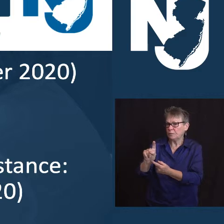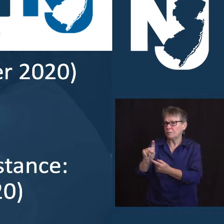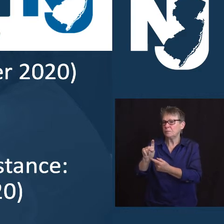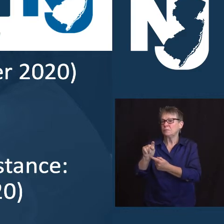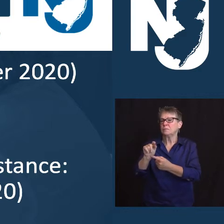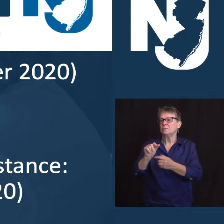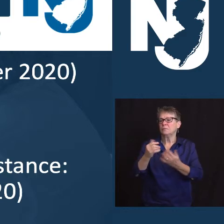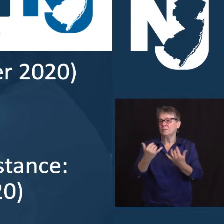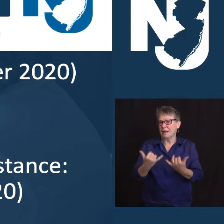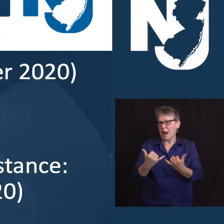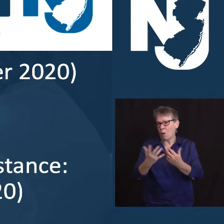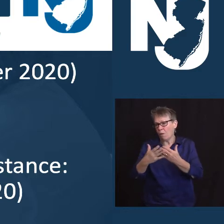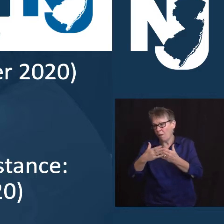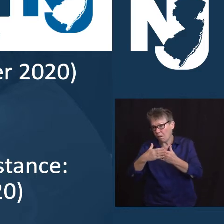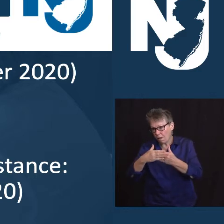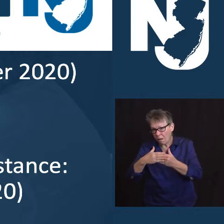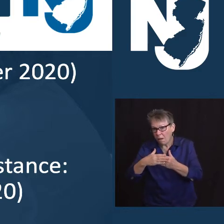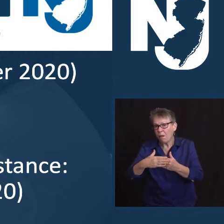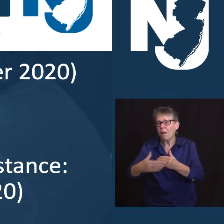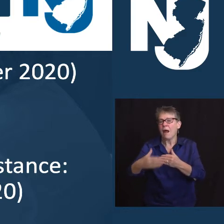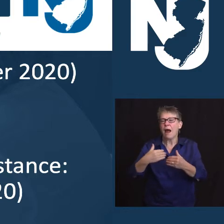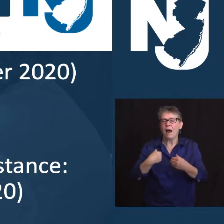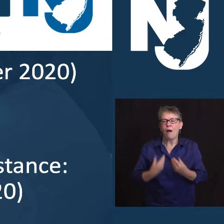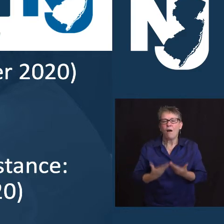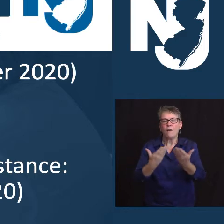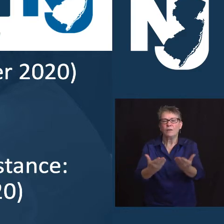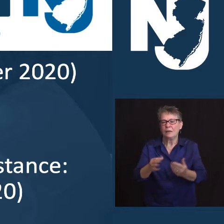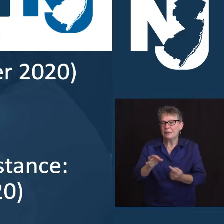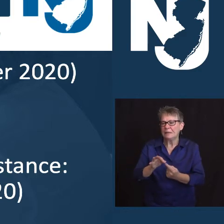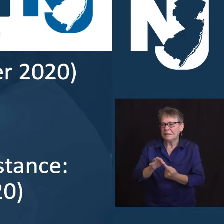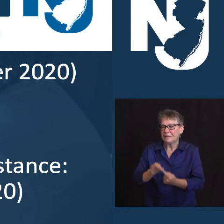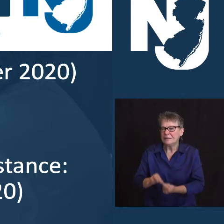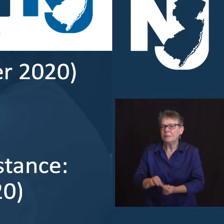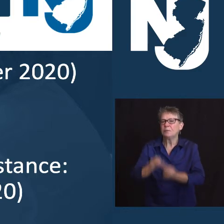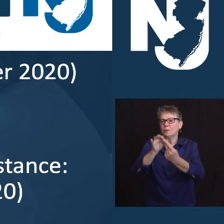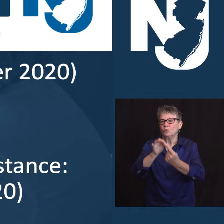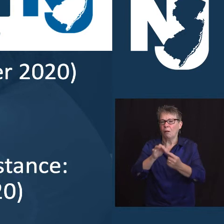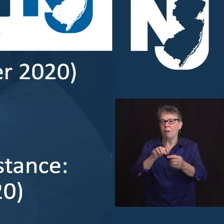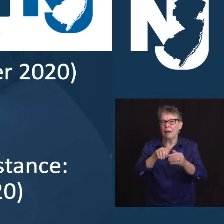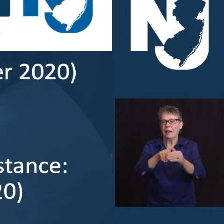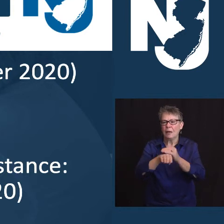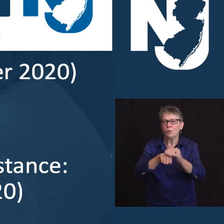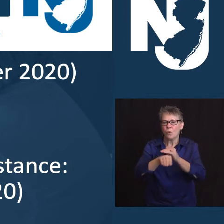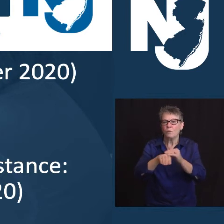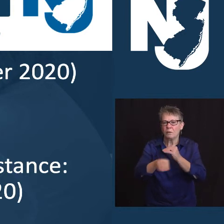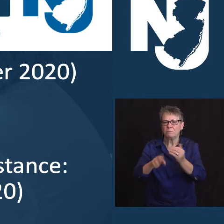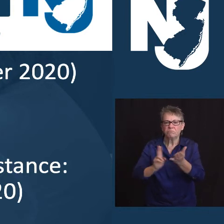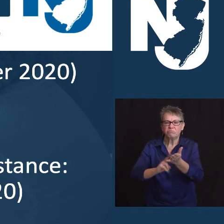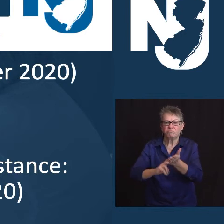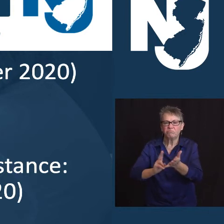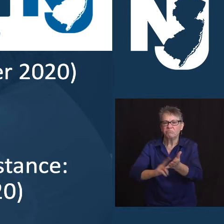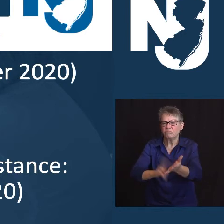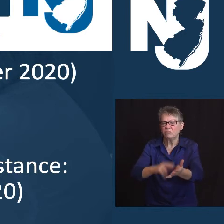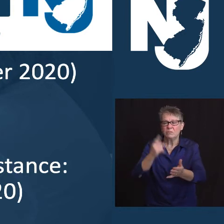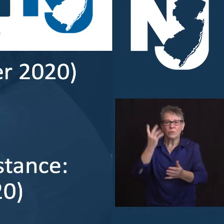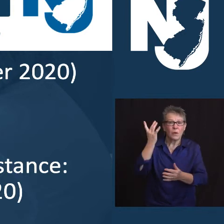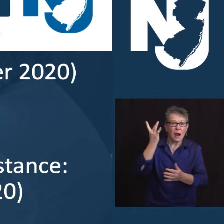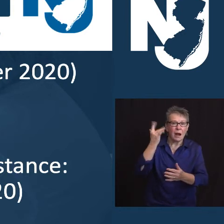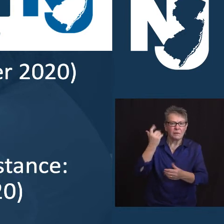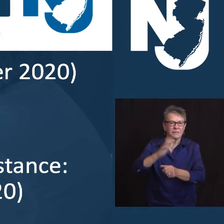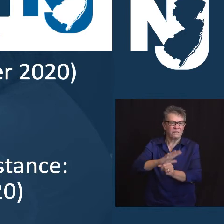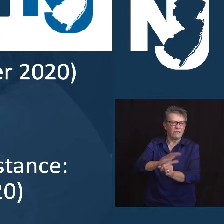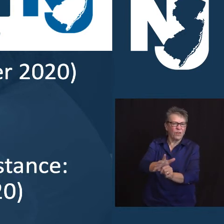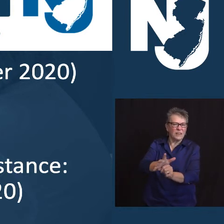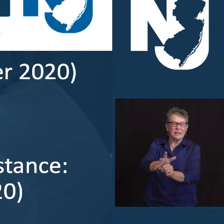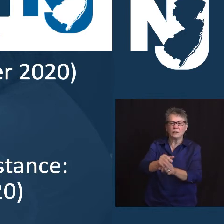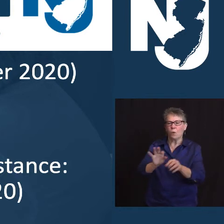response to the pandemic to allow those who still need health insurance to get covered. No questions asked, by the way. Anybody can